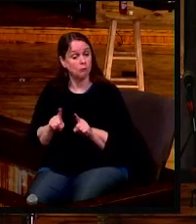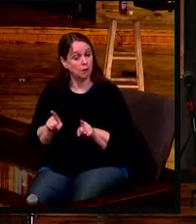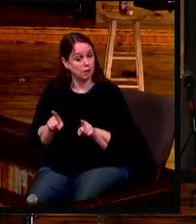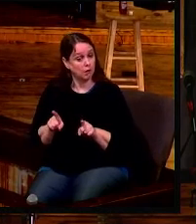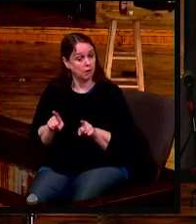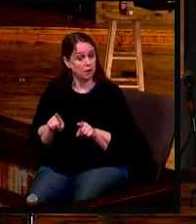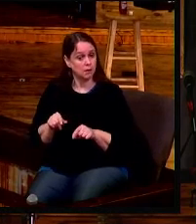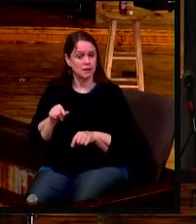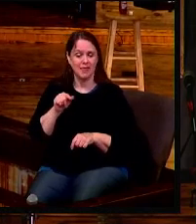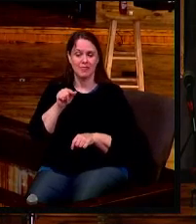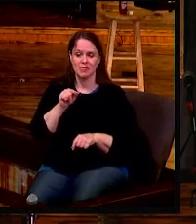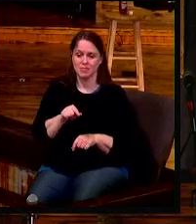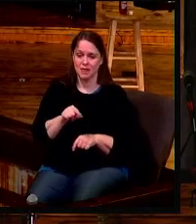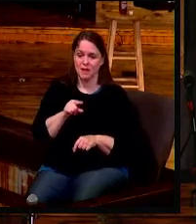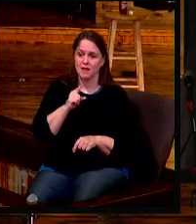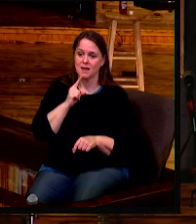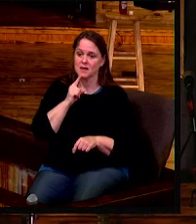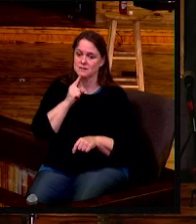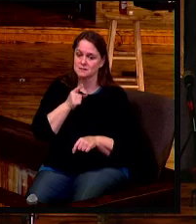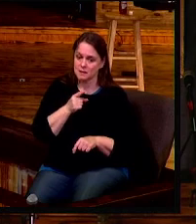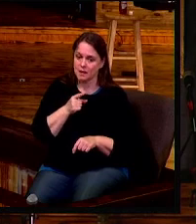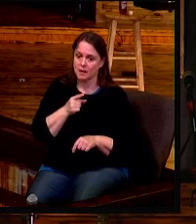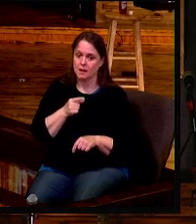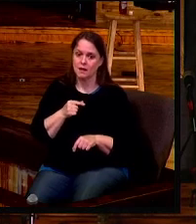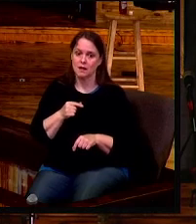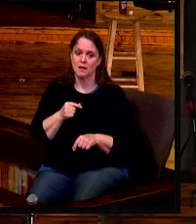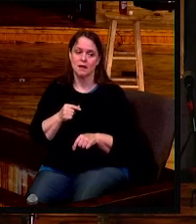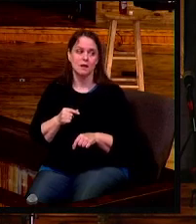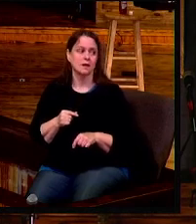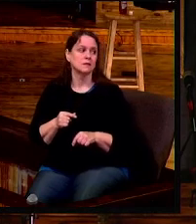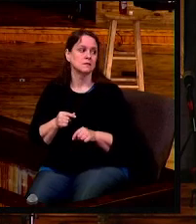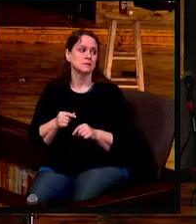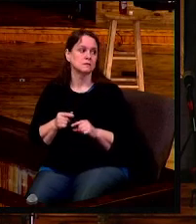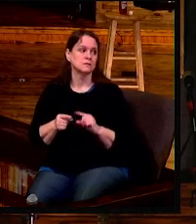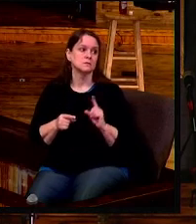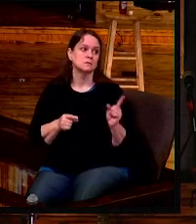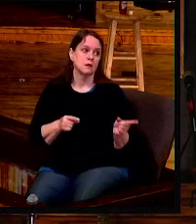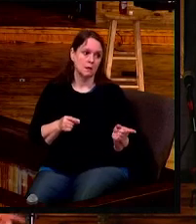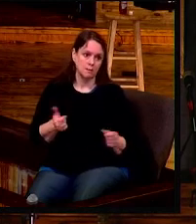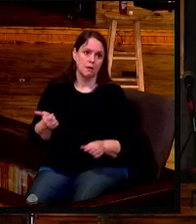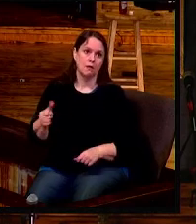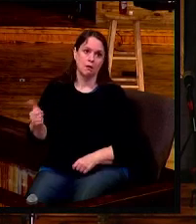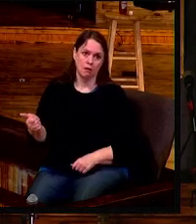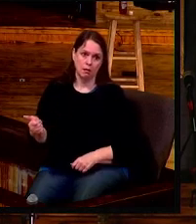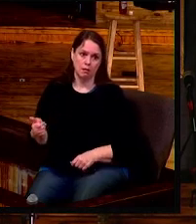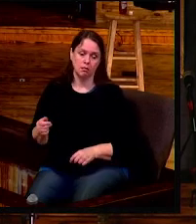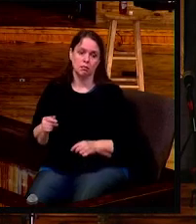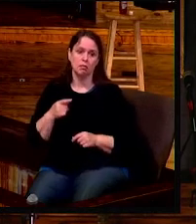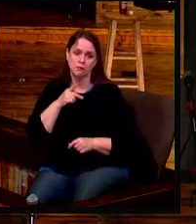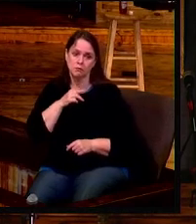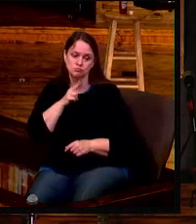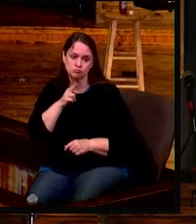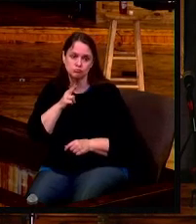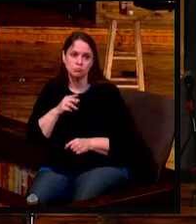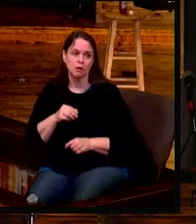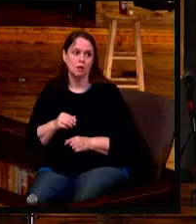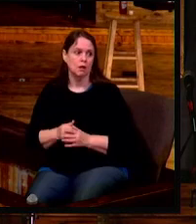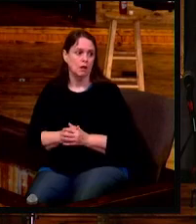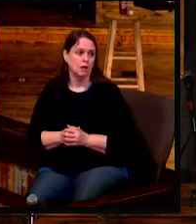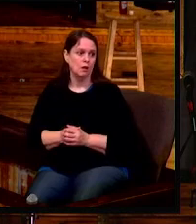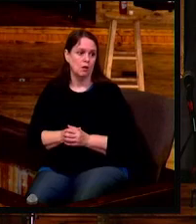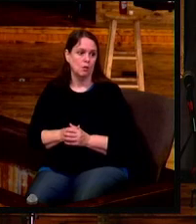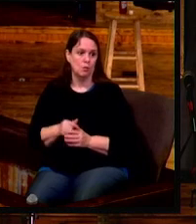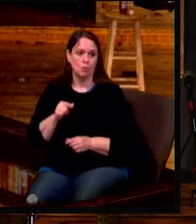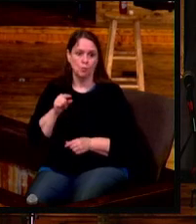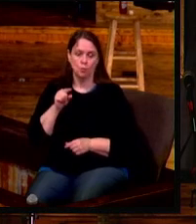has? Somebody they trust. And you know what that person has? Somebody they trust. And before you know it, what you